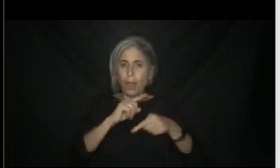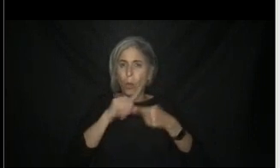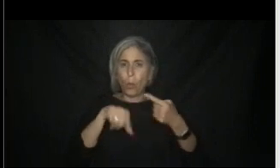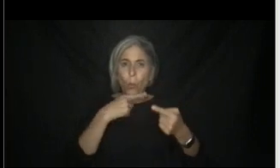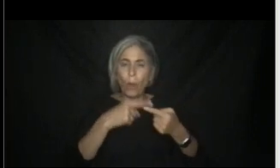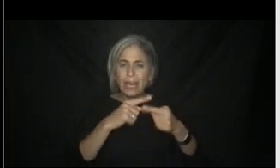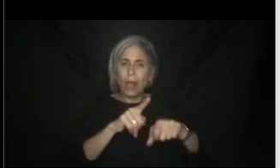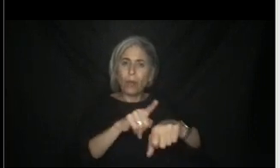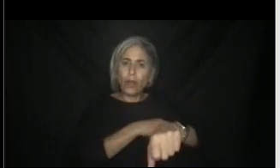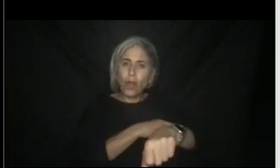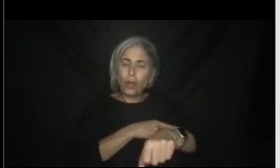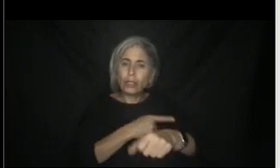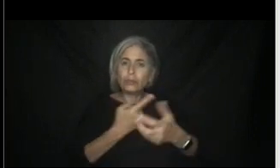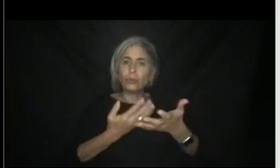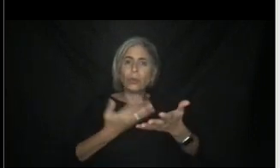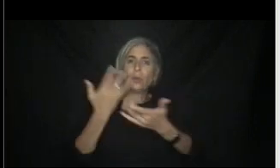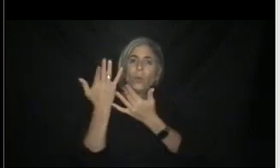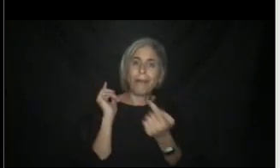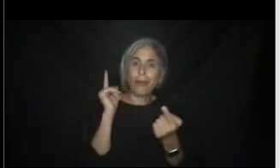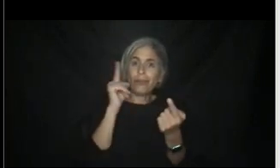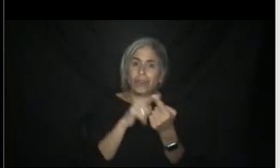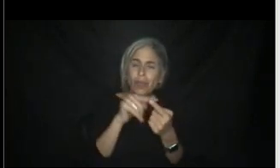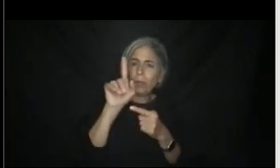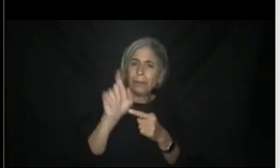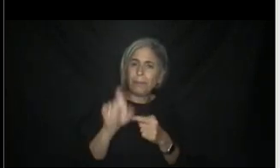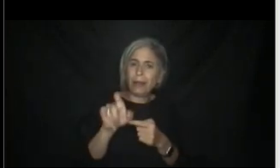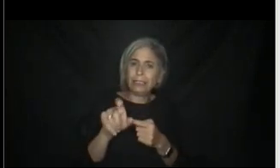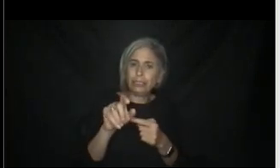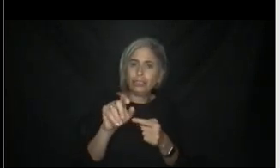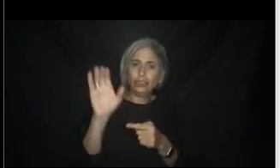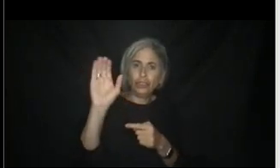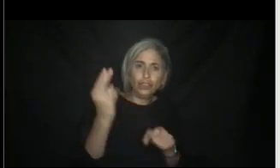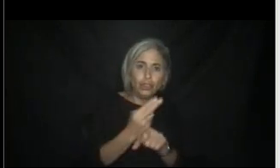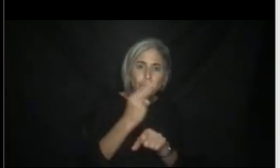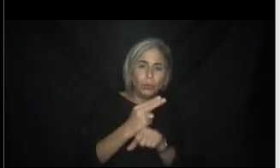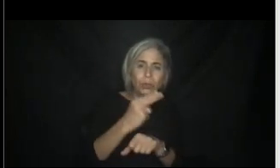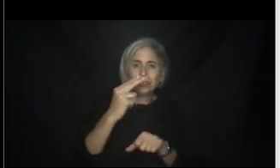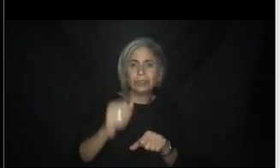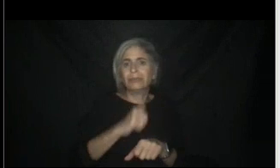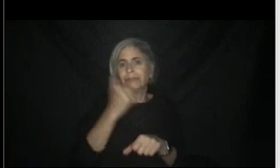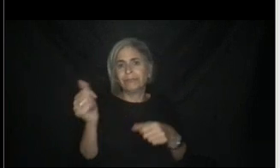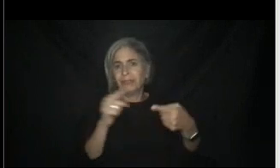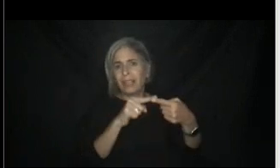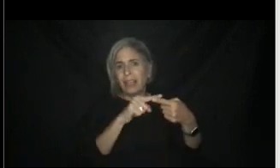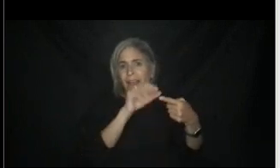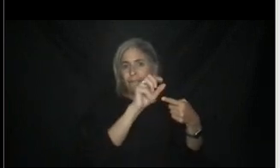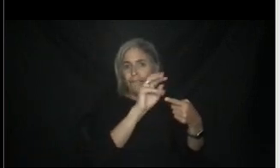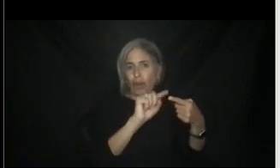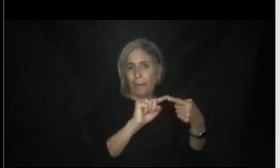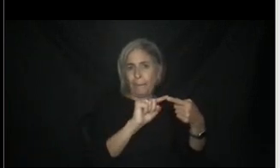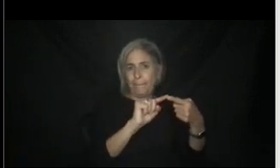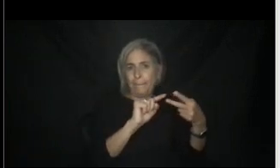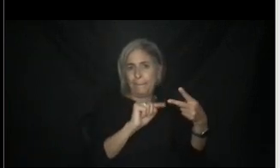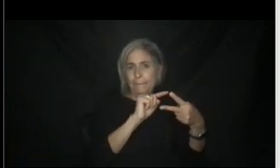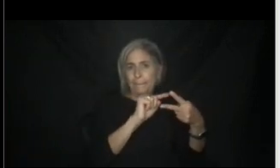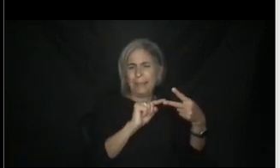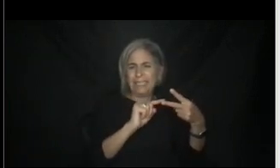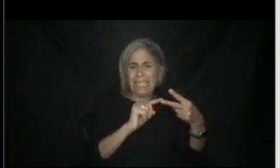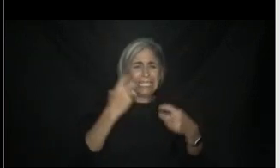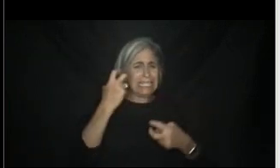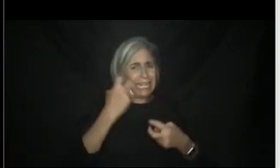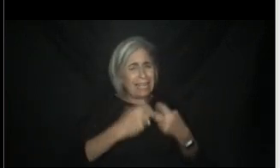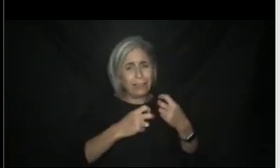how long do we give it before we have to look outside of the box. As it's very difficult